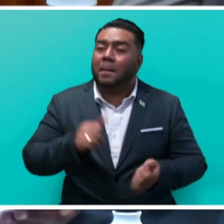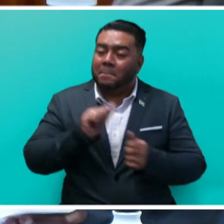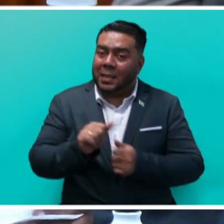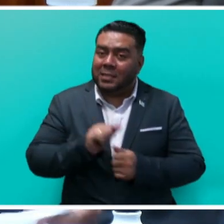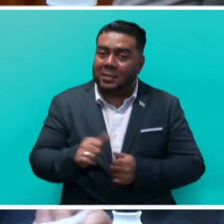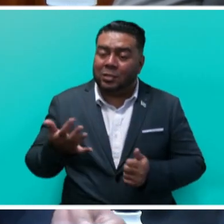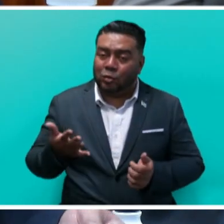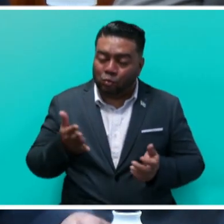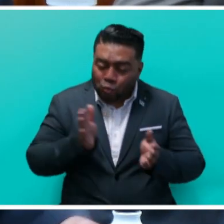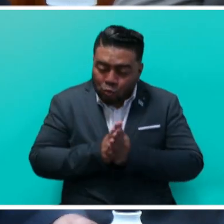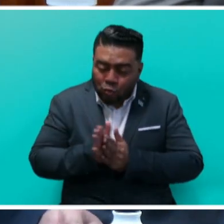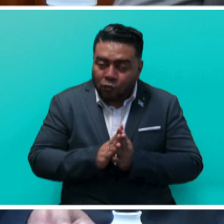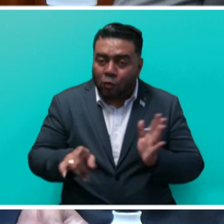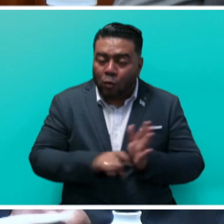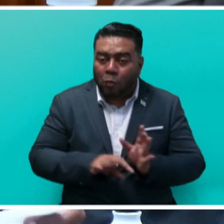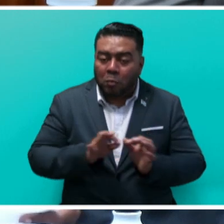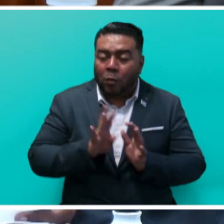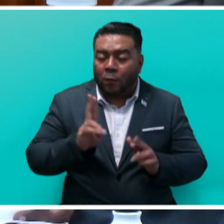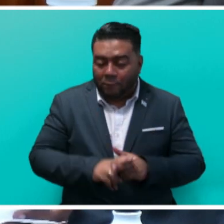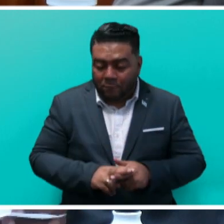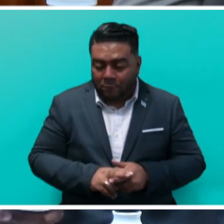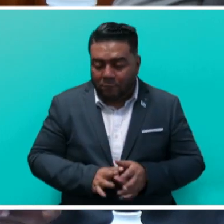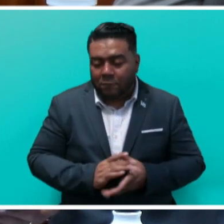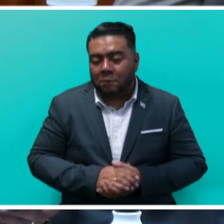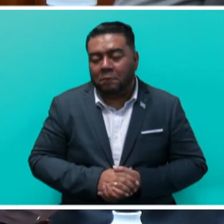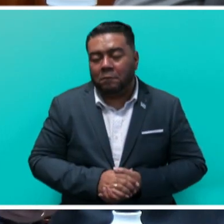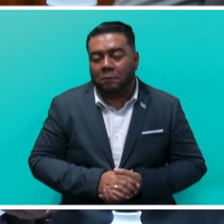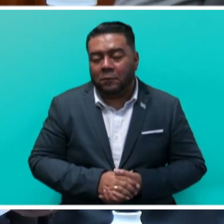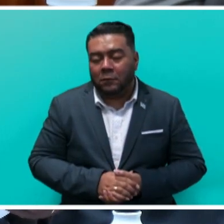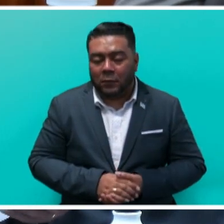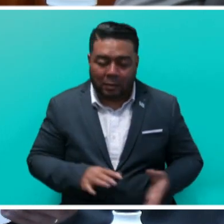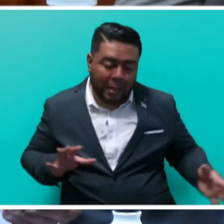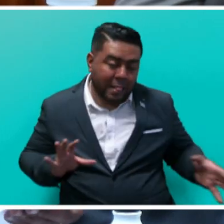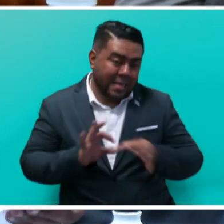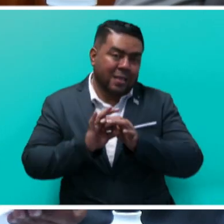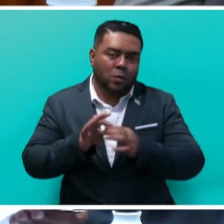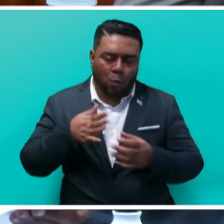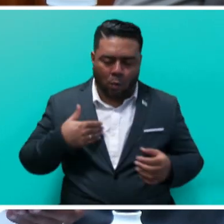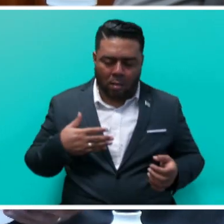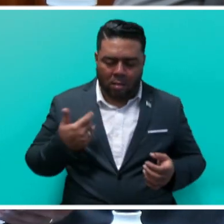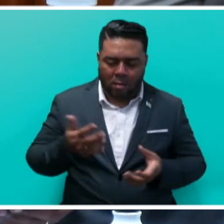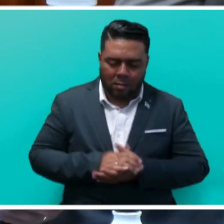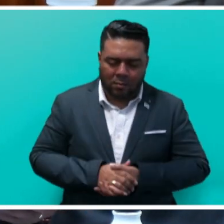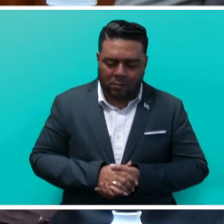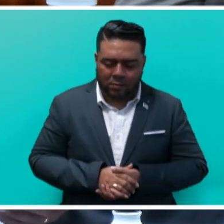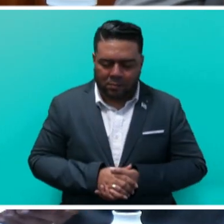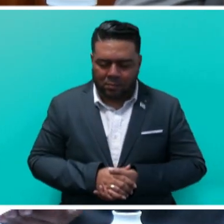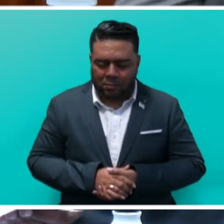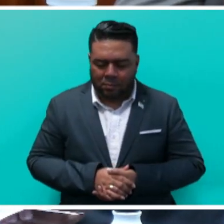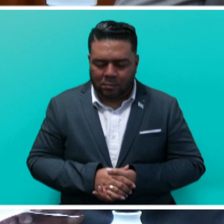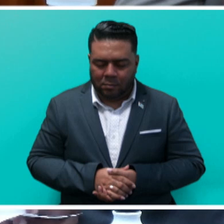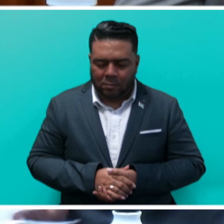the RBF to continue promoting filings, that it linked well with efforts underway to promote new and modified lending